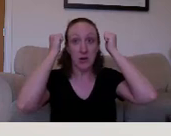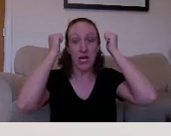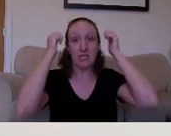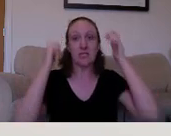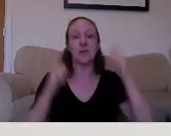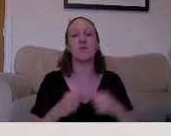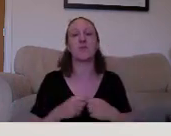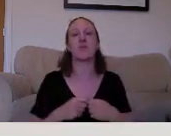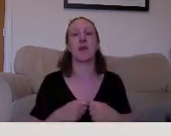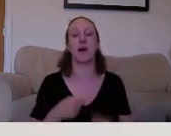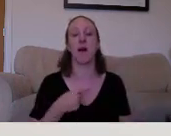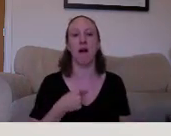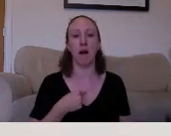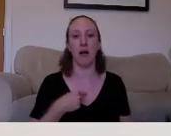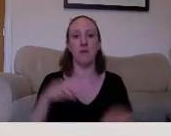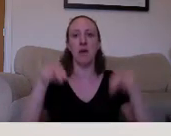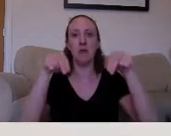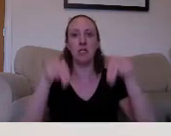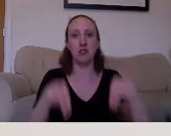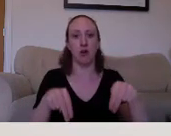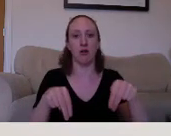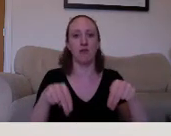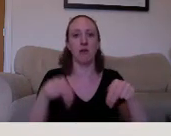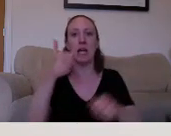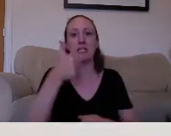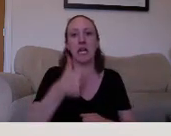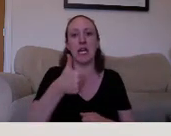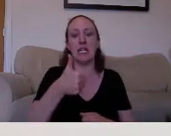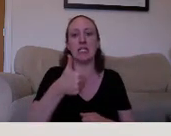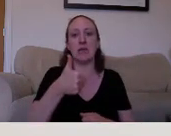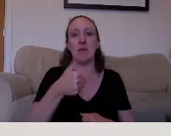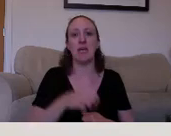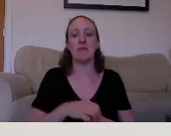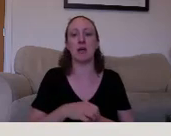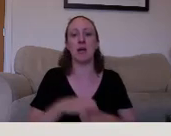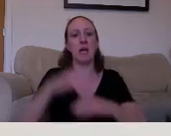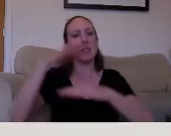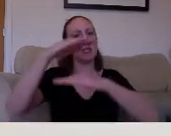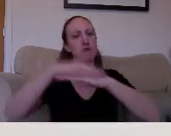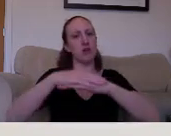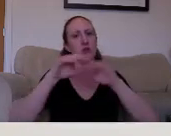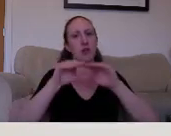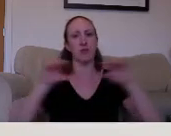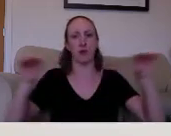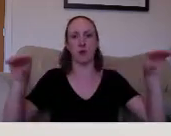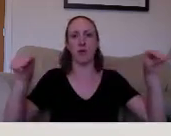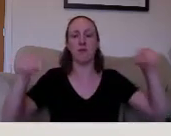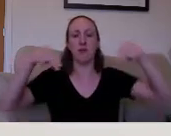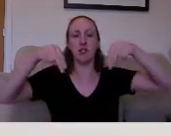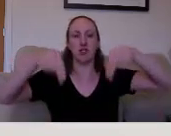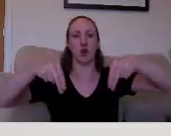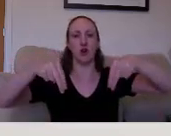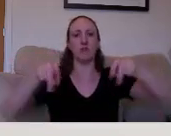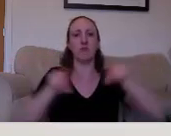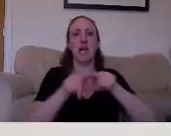down on her head, "I am a dog as keen as can be. Is there room on the broom for